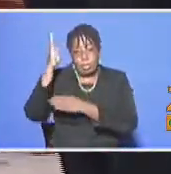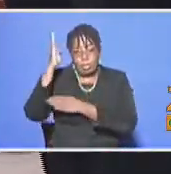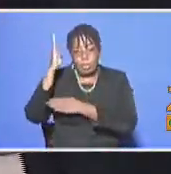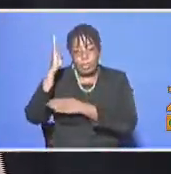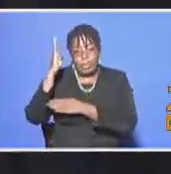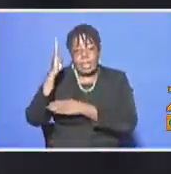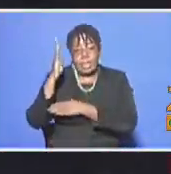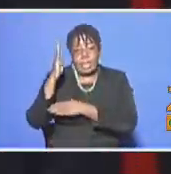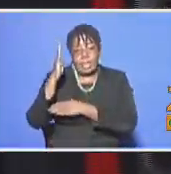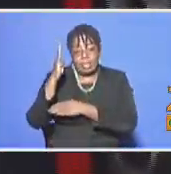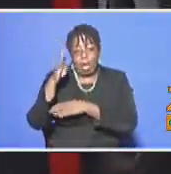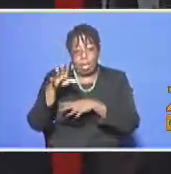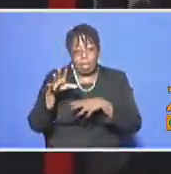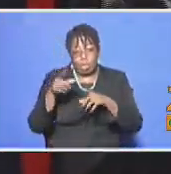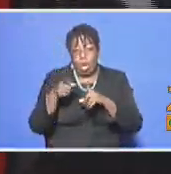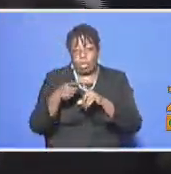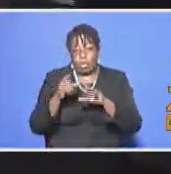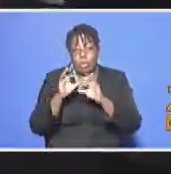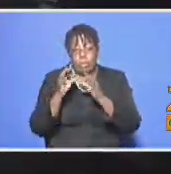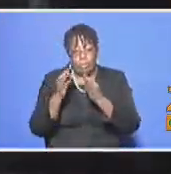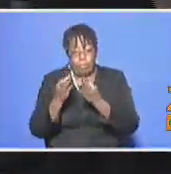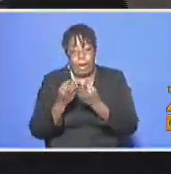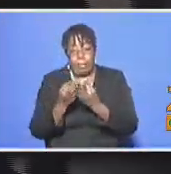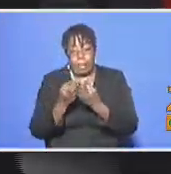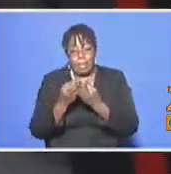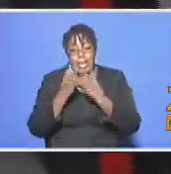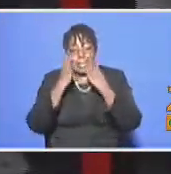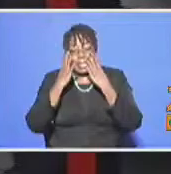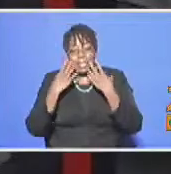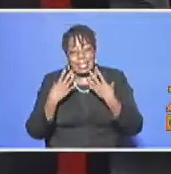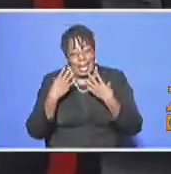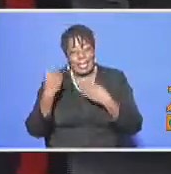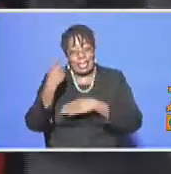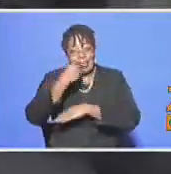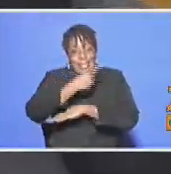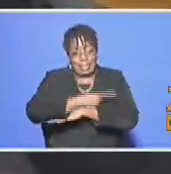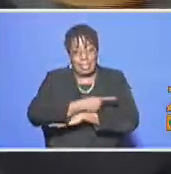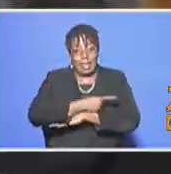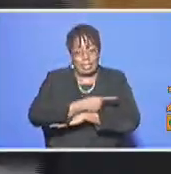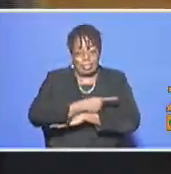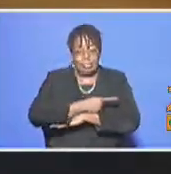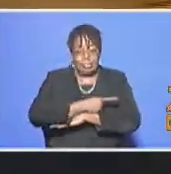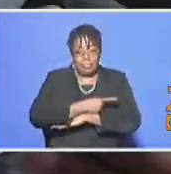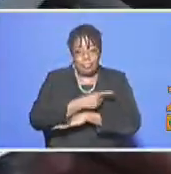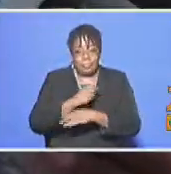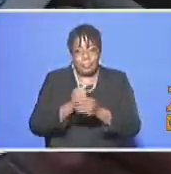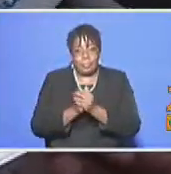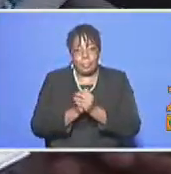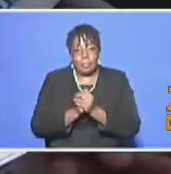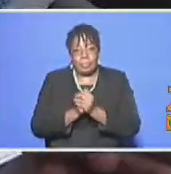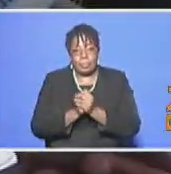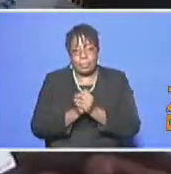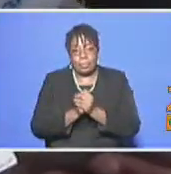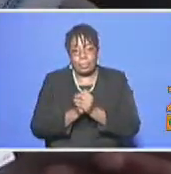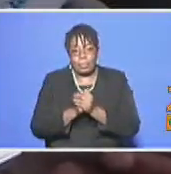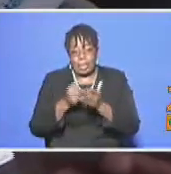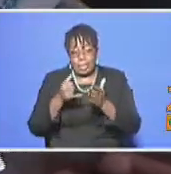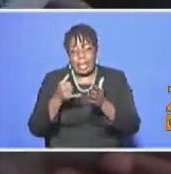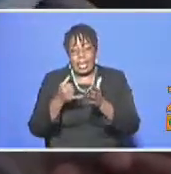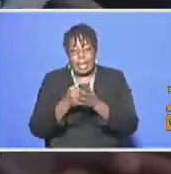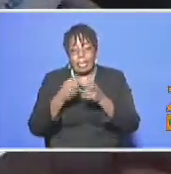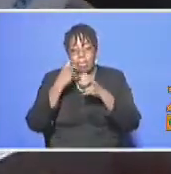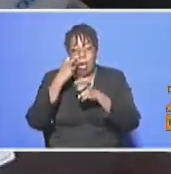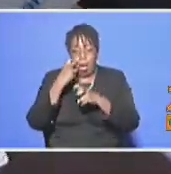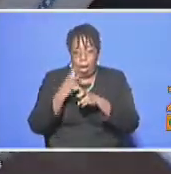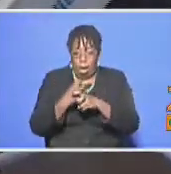as a shock. But Aunt Khadijah Saunders say they are sadly no strangers to loss. And it's hard. We're just recently